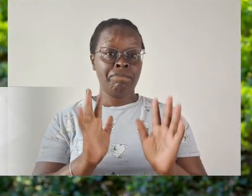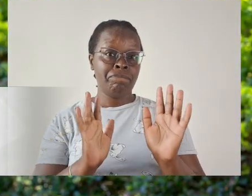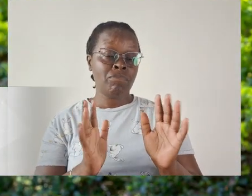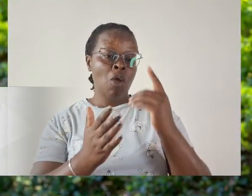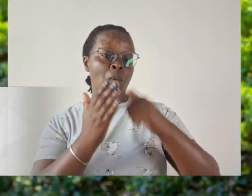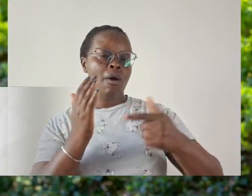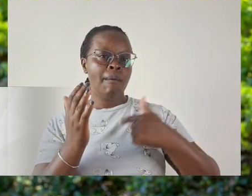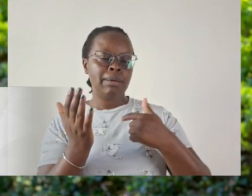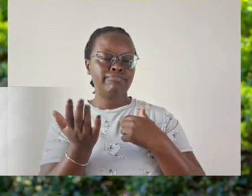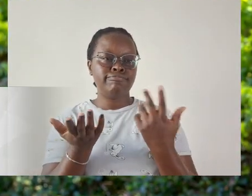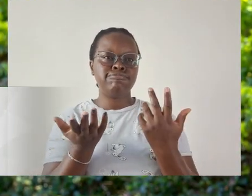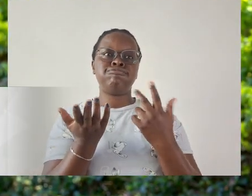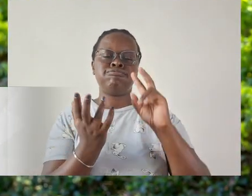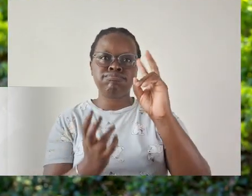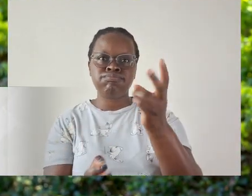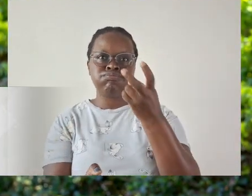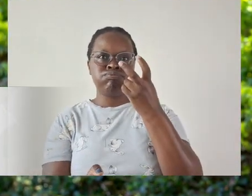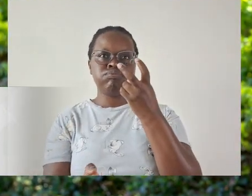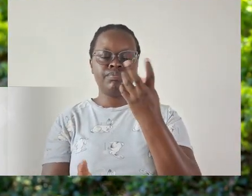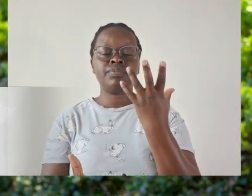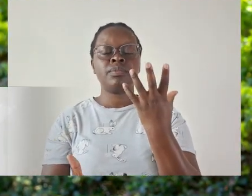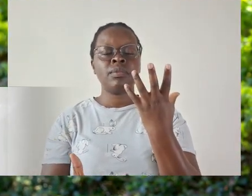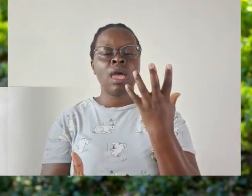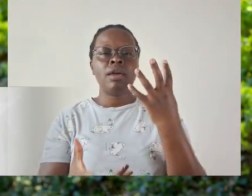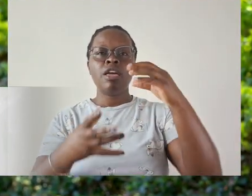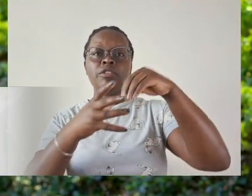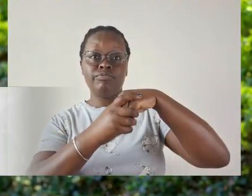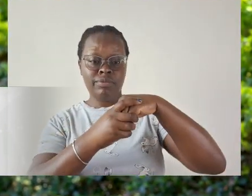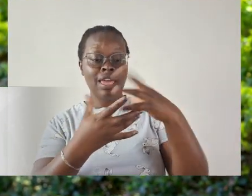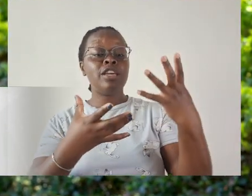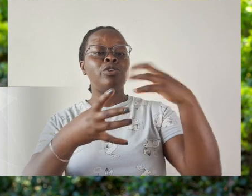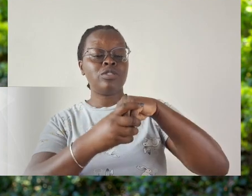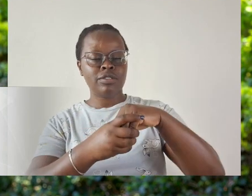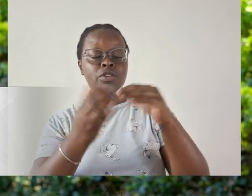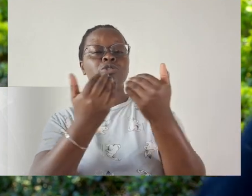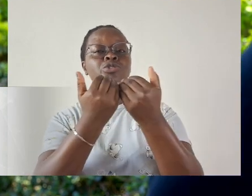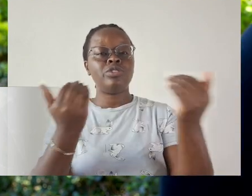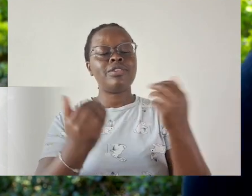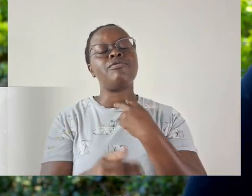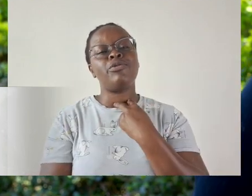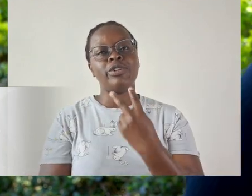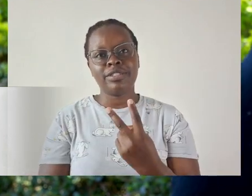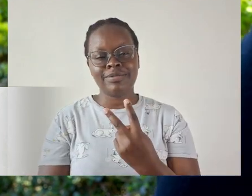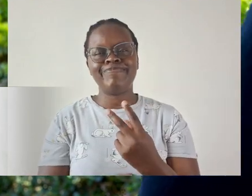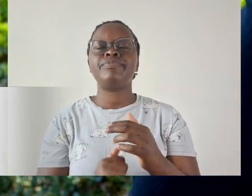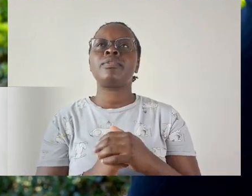me really was involvement of the learners in the first place, the children's